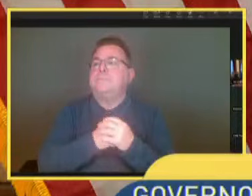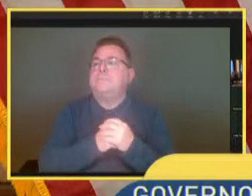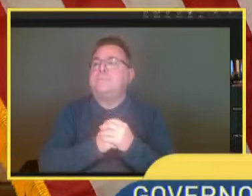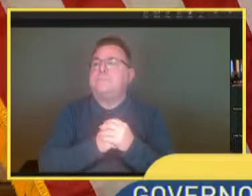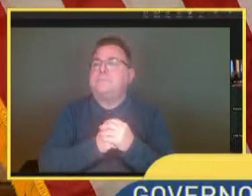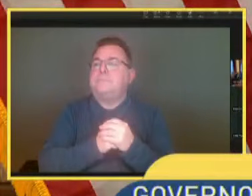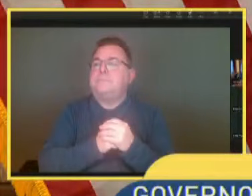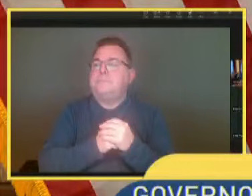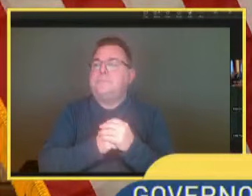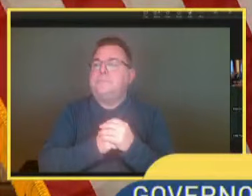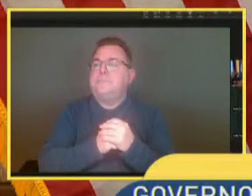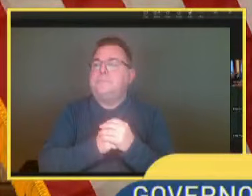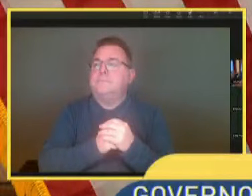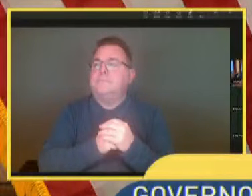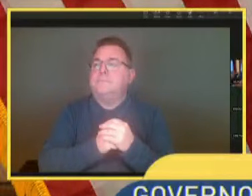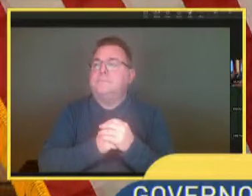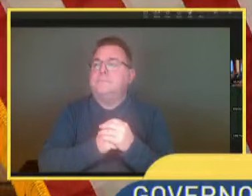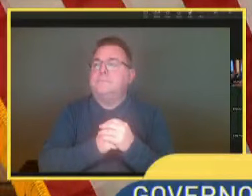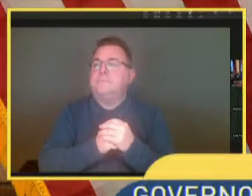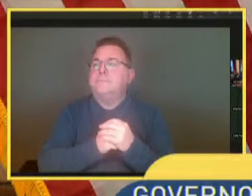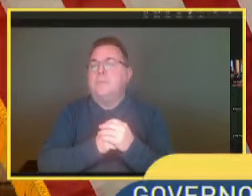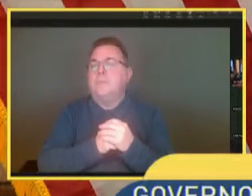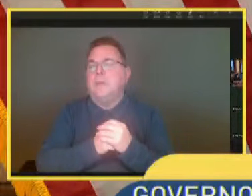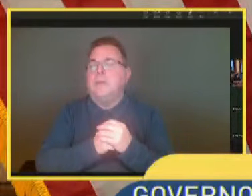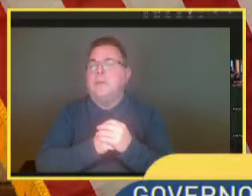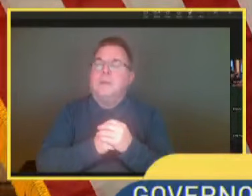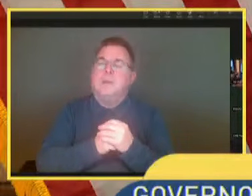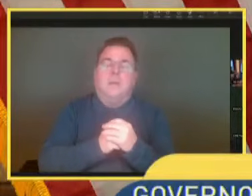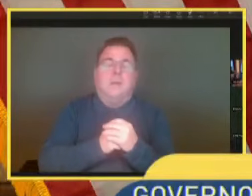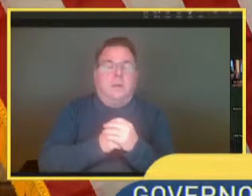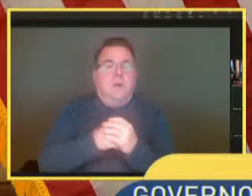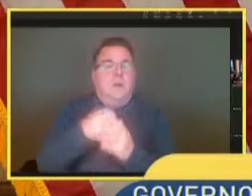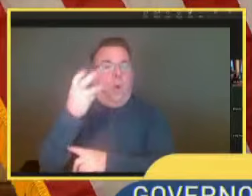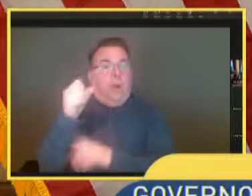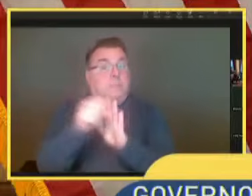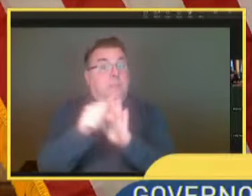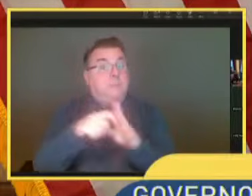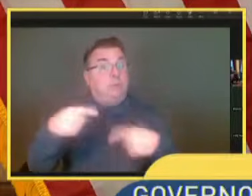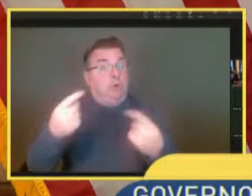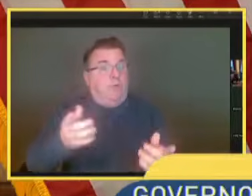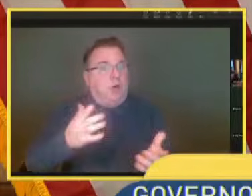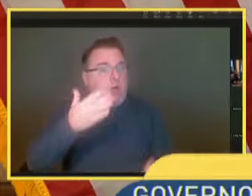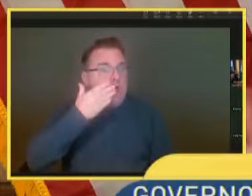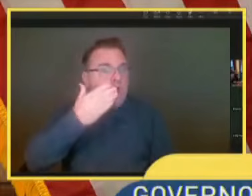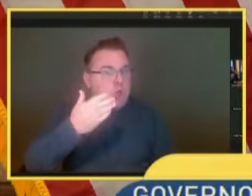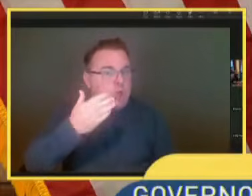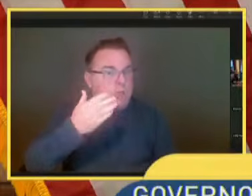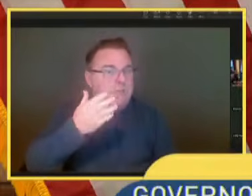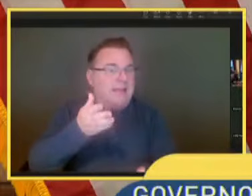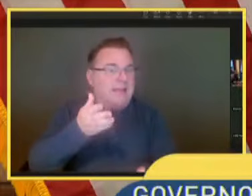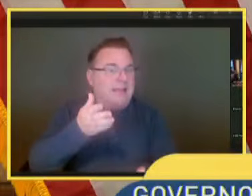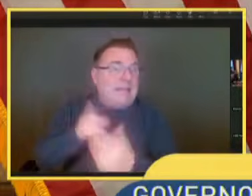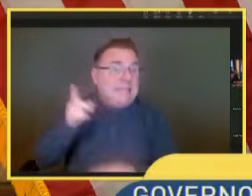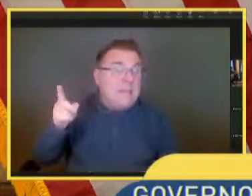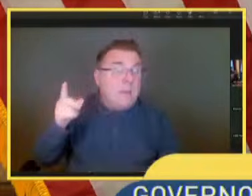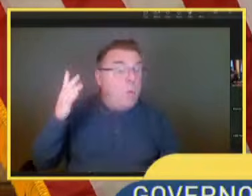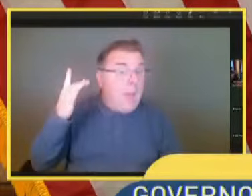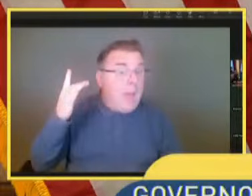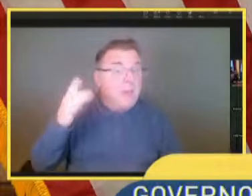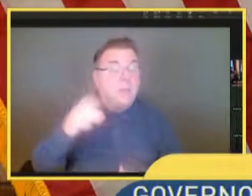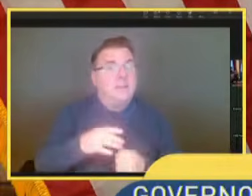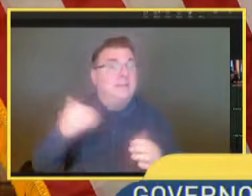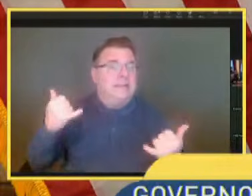I think one reason why Washington State has done exceptionally well at holding the administration accountable in this term and the previous